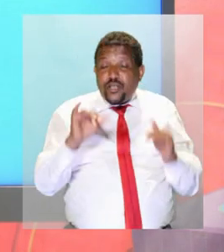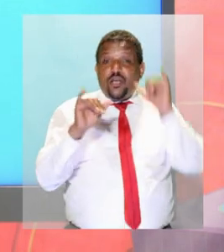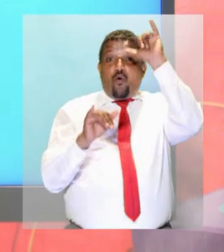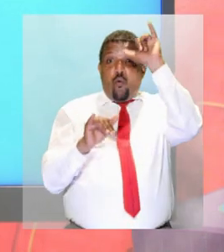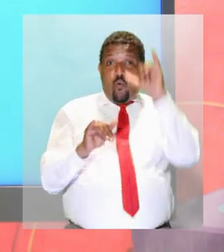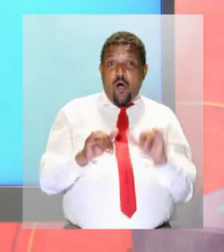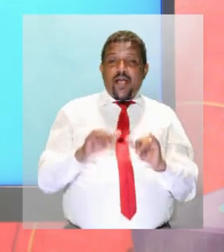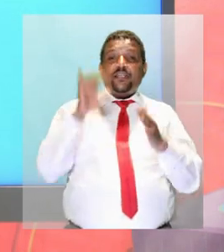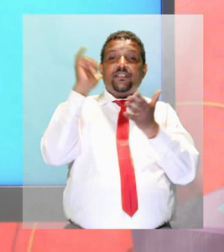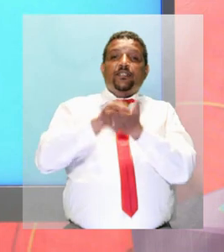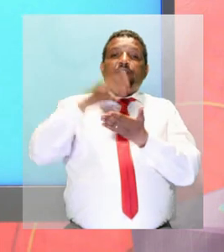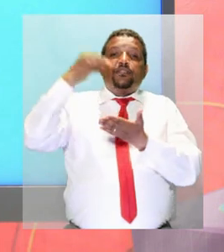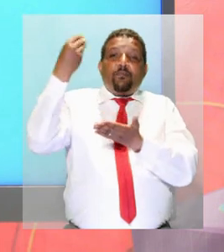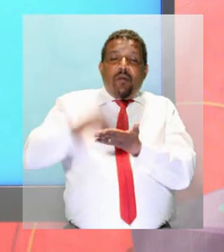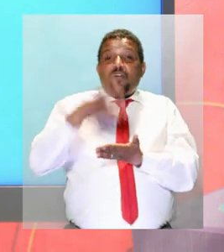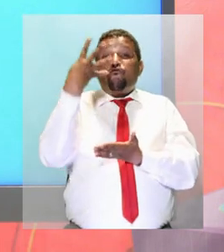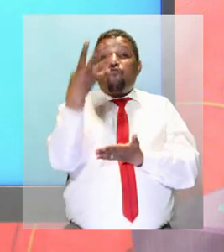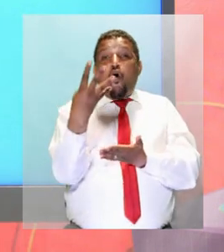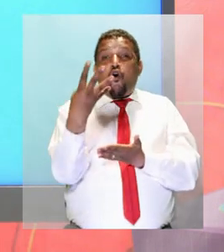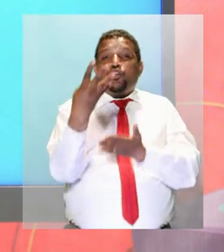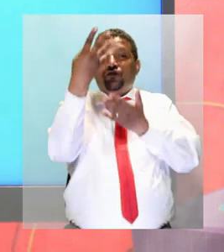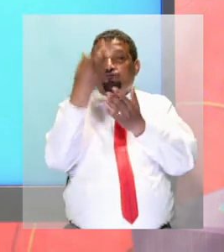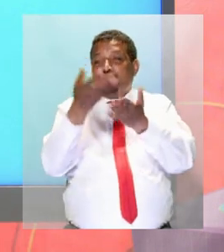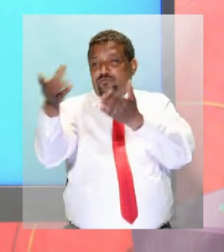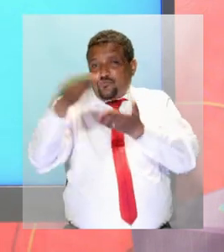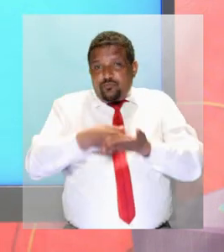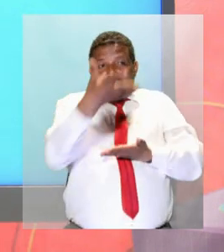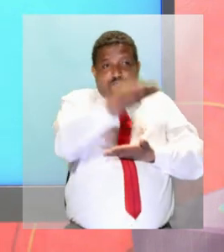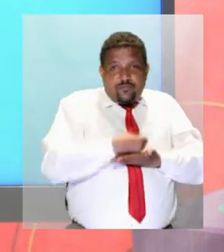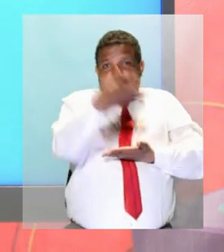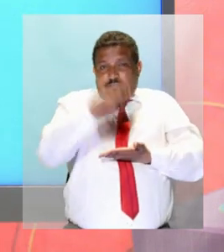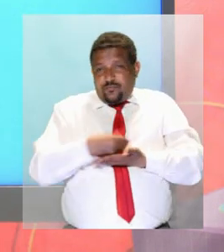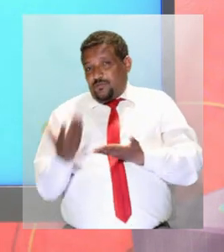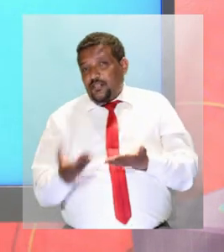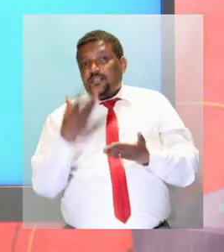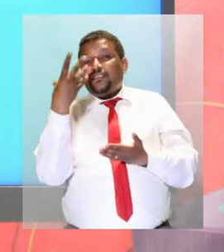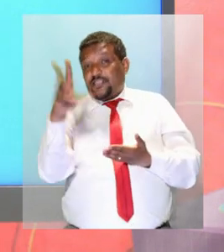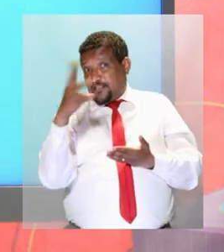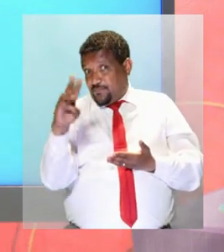buys 4 units of commodity Y is